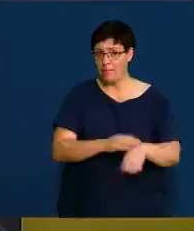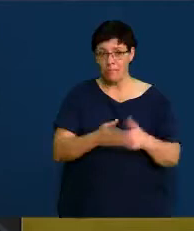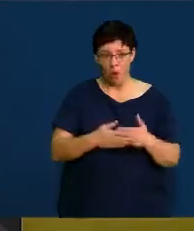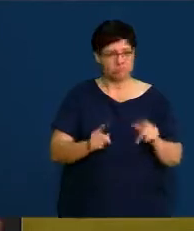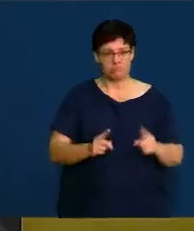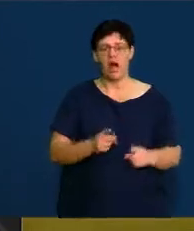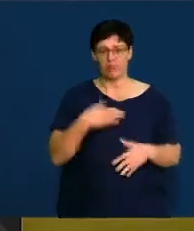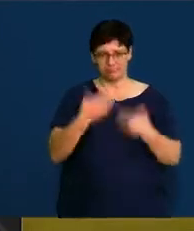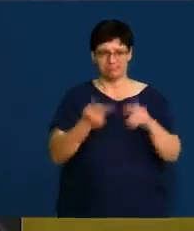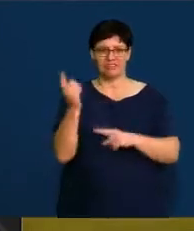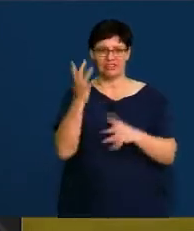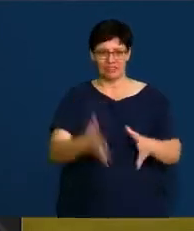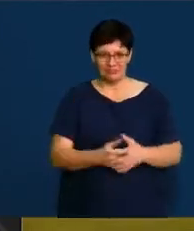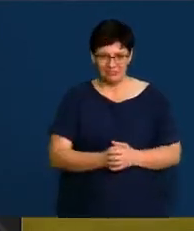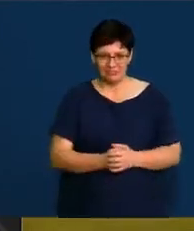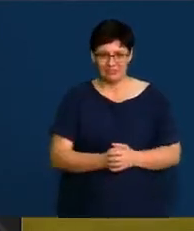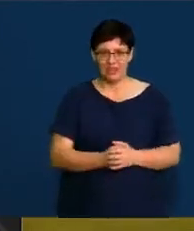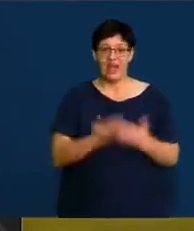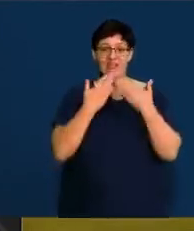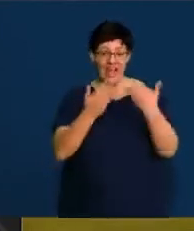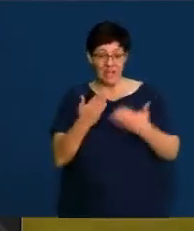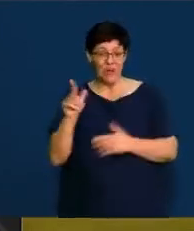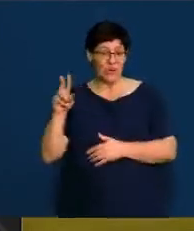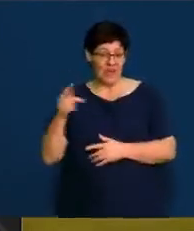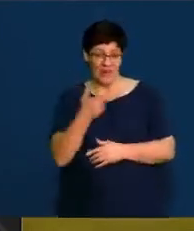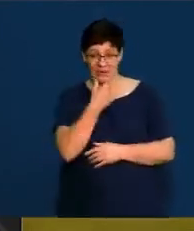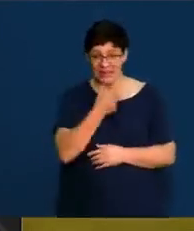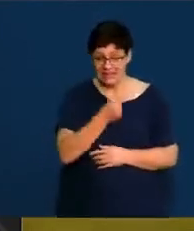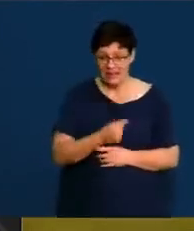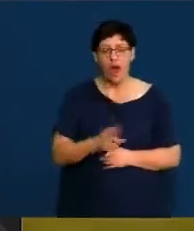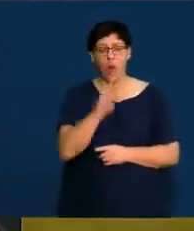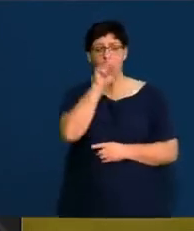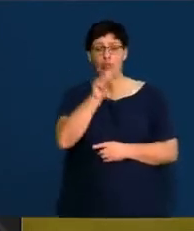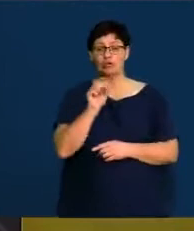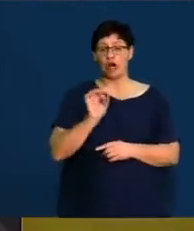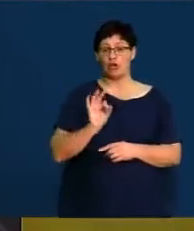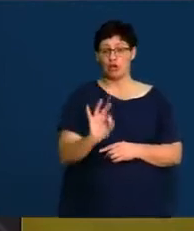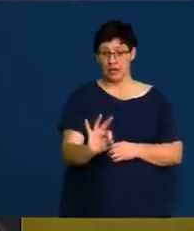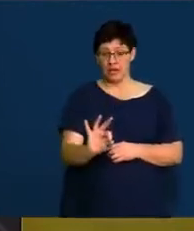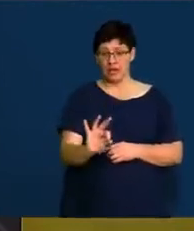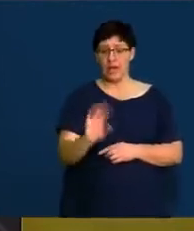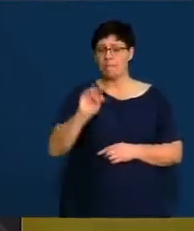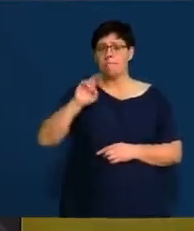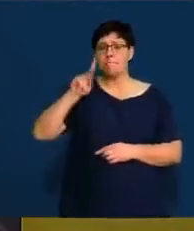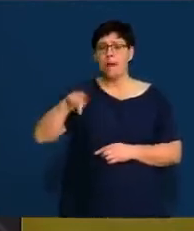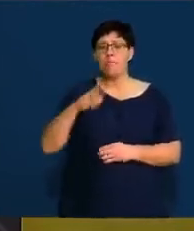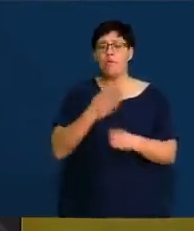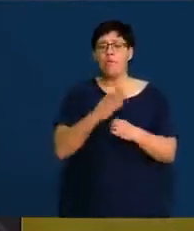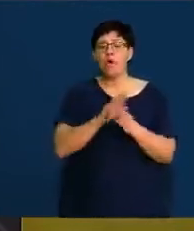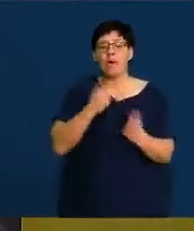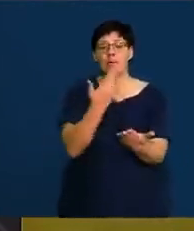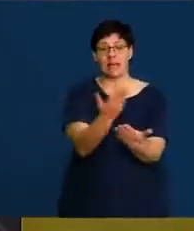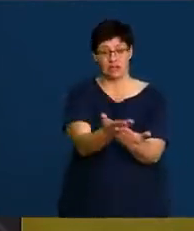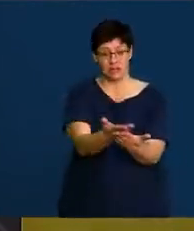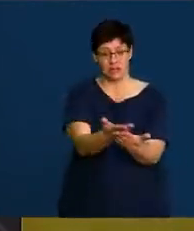you. Thanks, Looney and Nicolene. And guys, question 3. Map work application